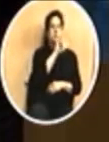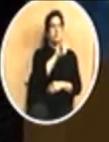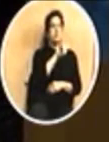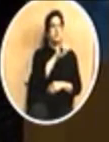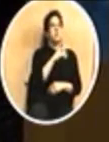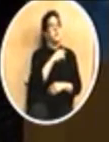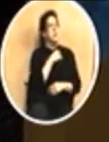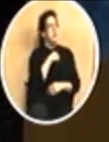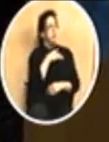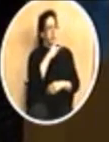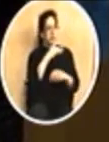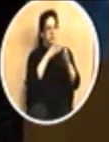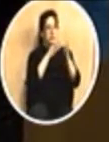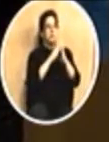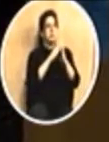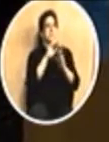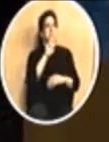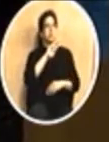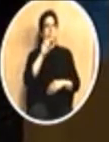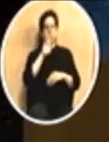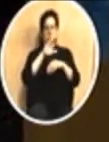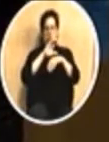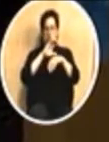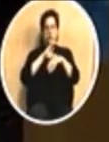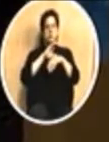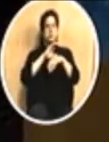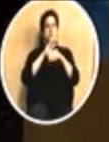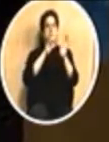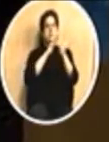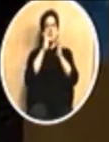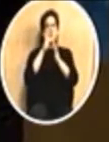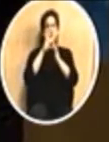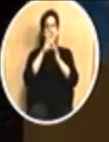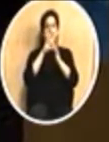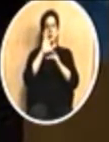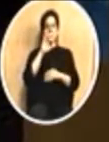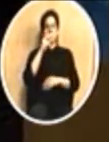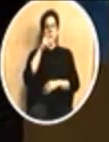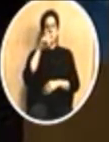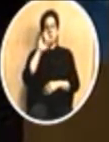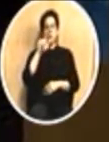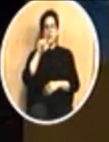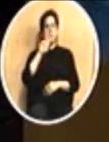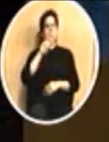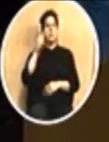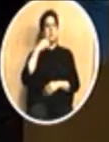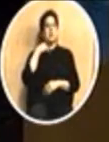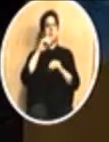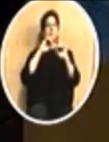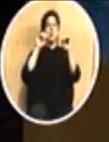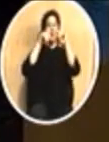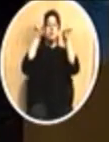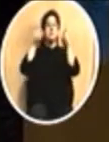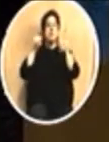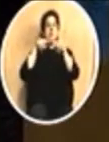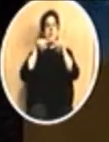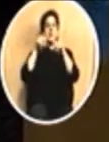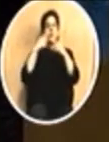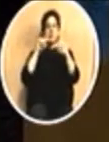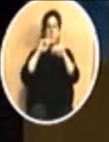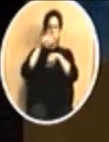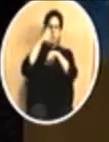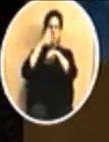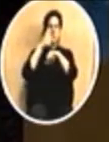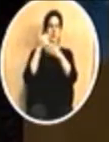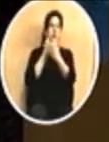you, Ms. Lilly, on the west side there's a church by the name of Jesus Chapel West. They have no sign. They tried to put a new